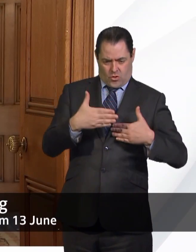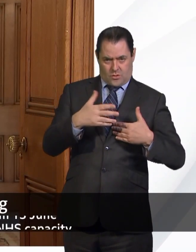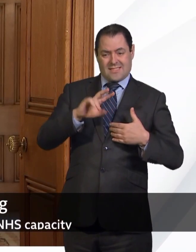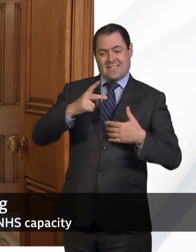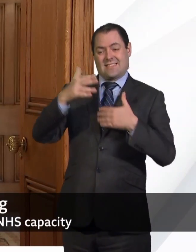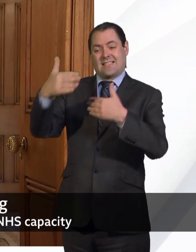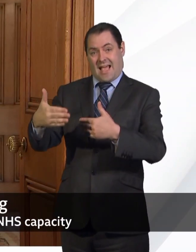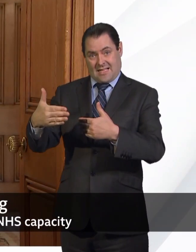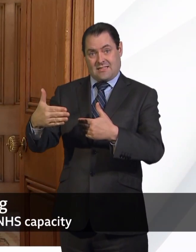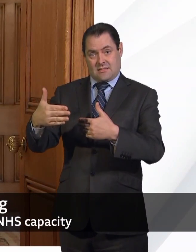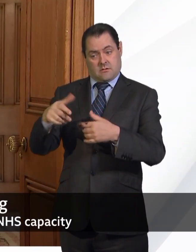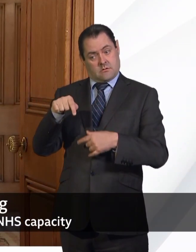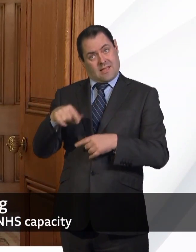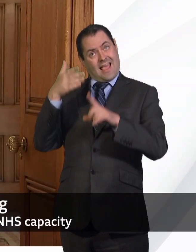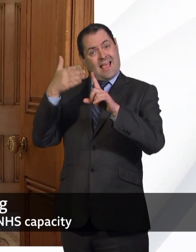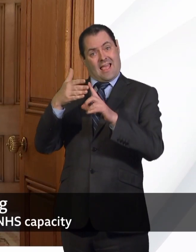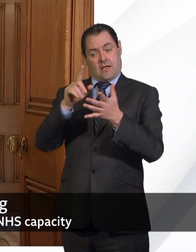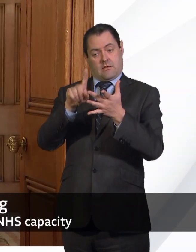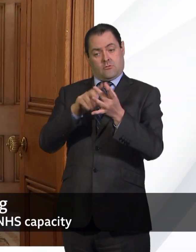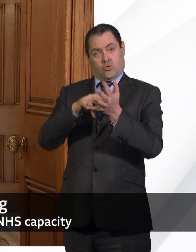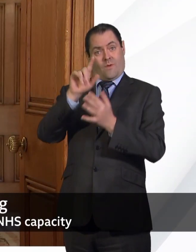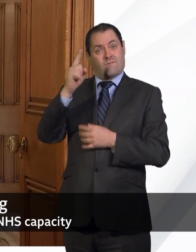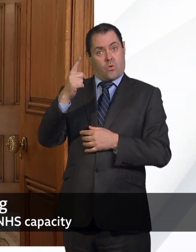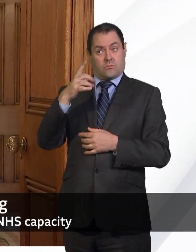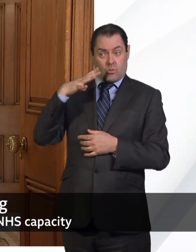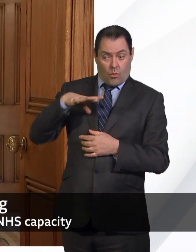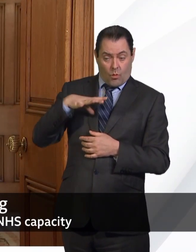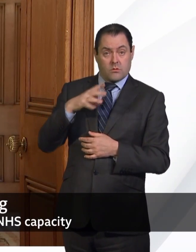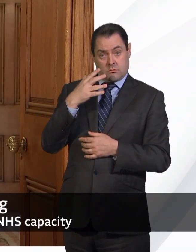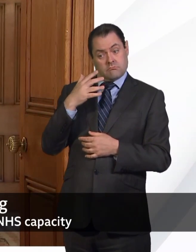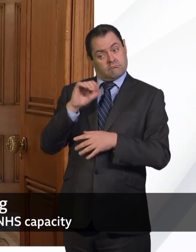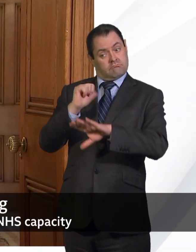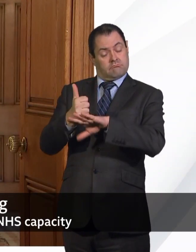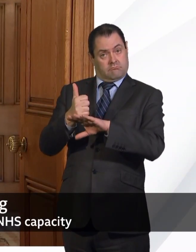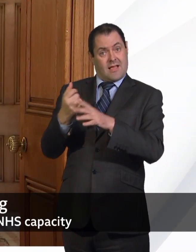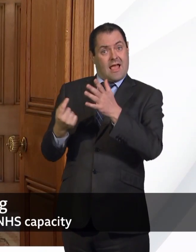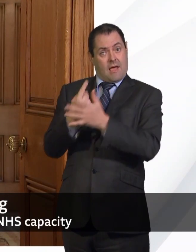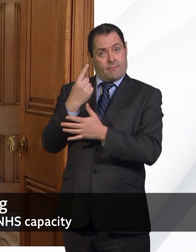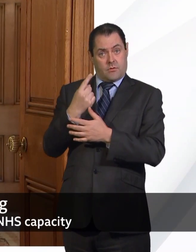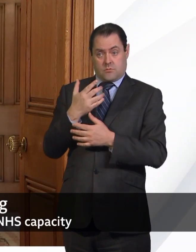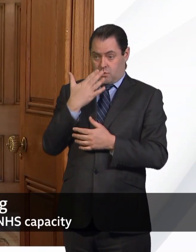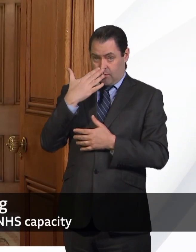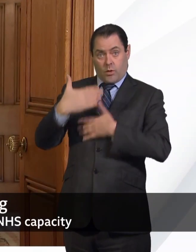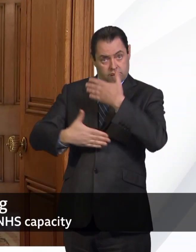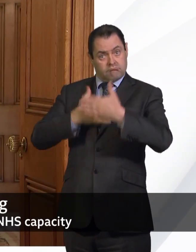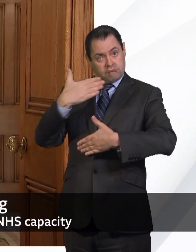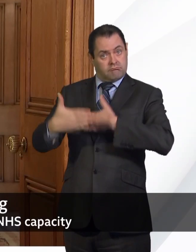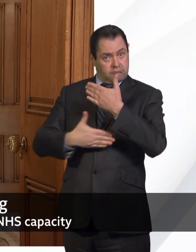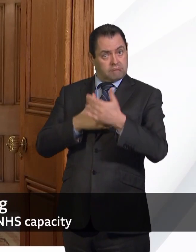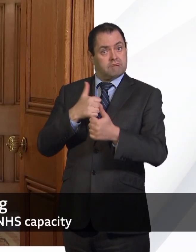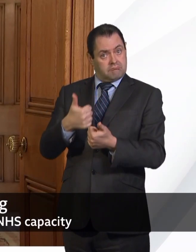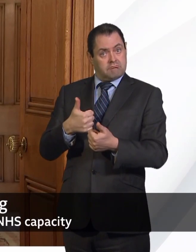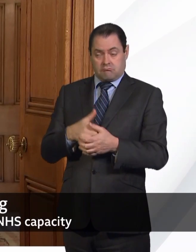have them in place by June the 1st, as we had hoped. And there's no doubt that we're making progress, and I'm